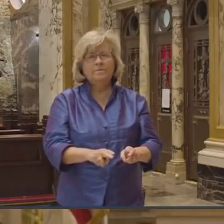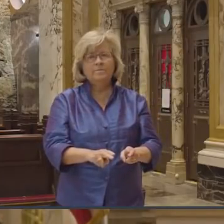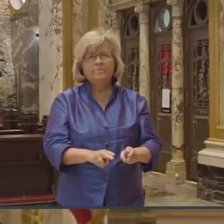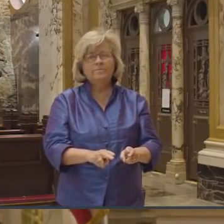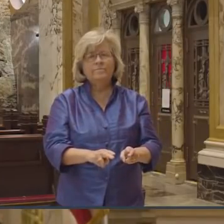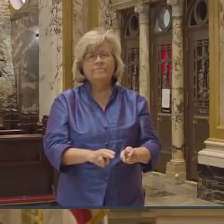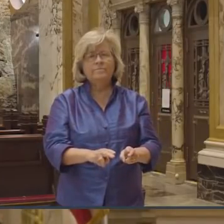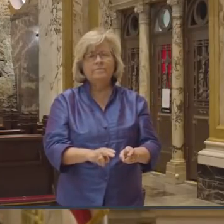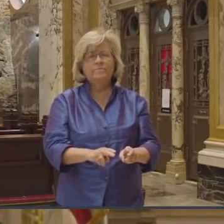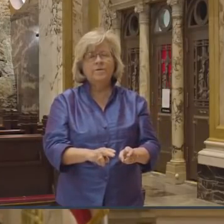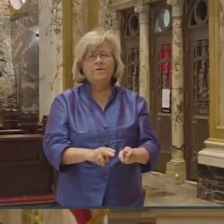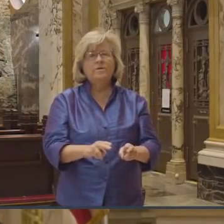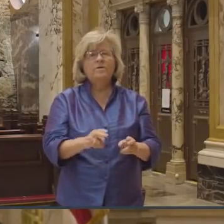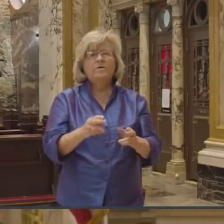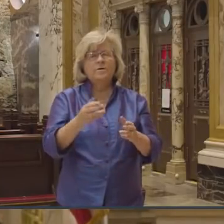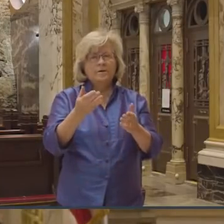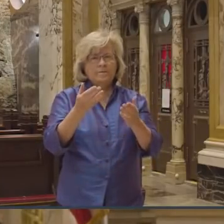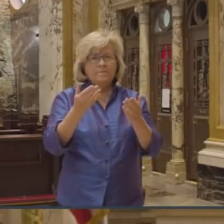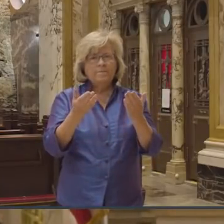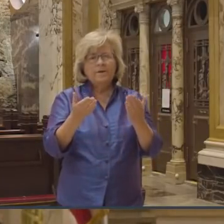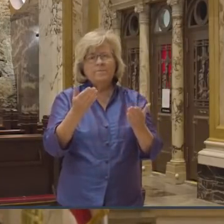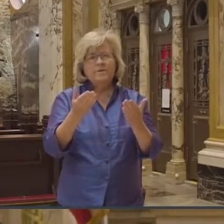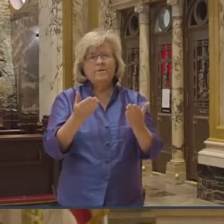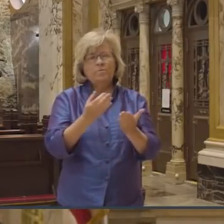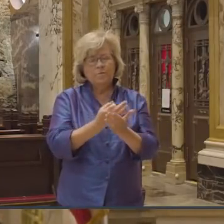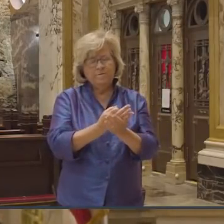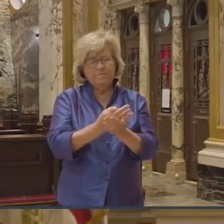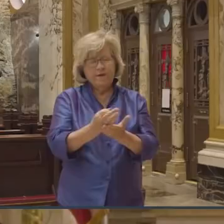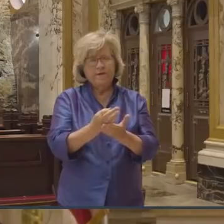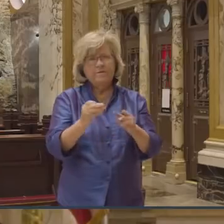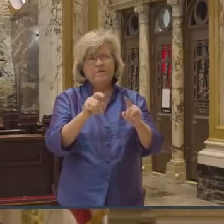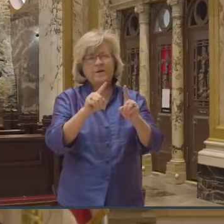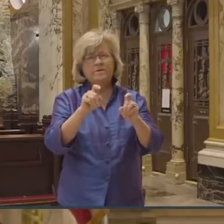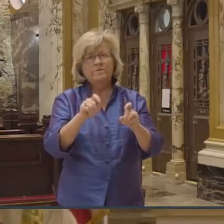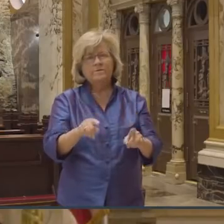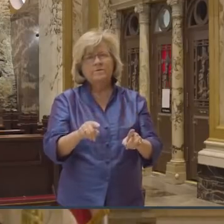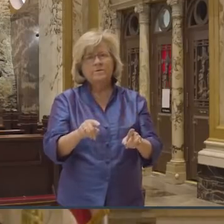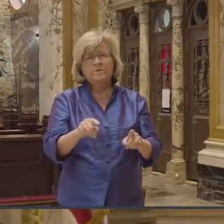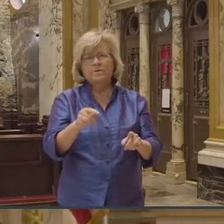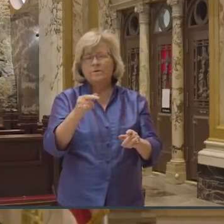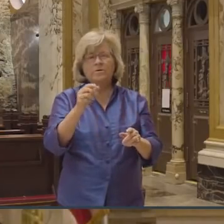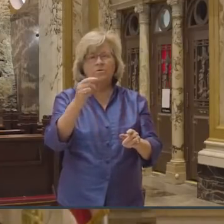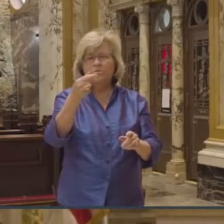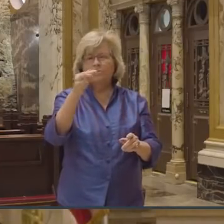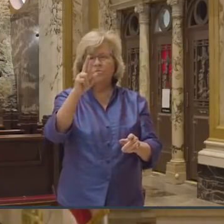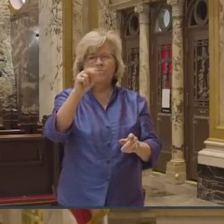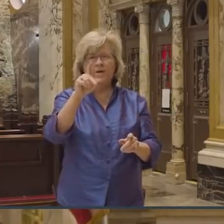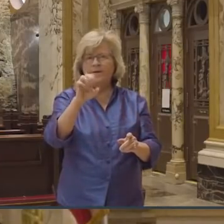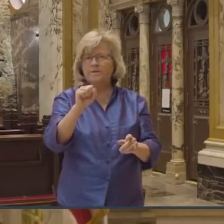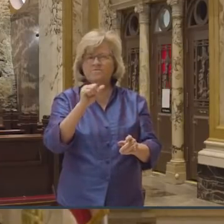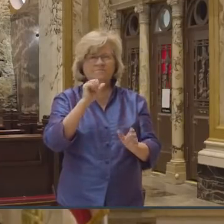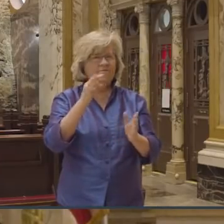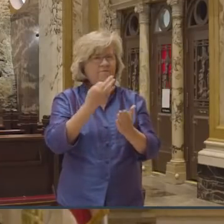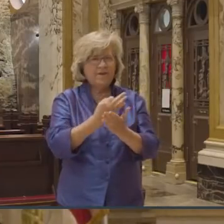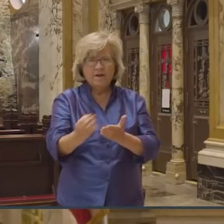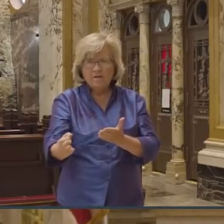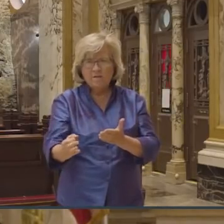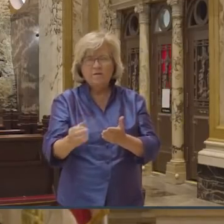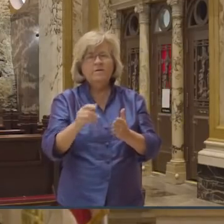The raise doesn't come through, we fail the test, and the lab tests tell us what we didn't want to